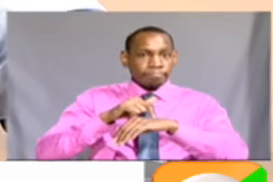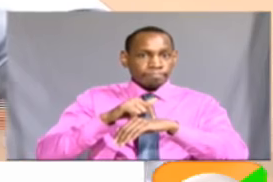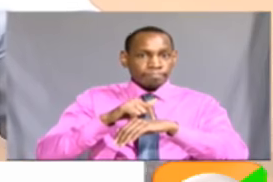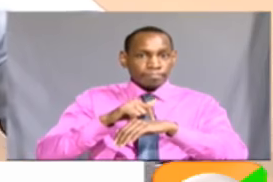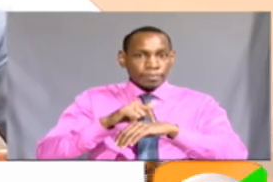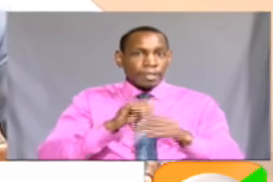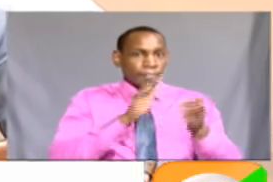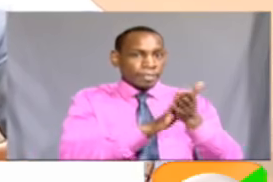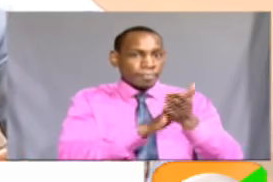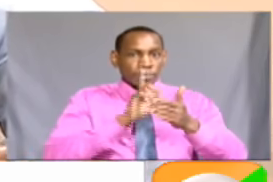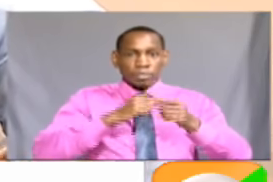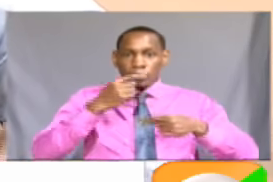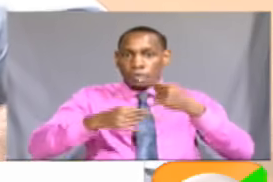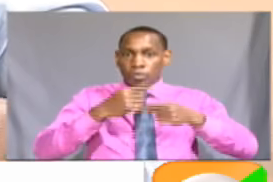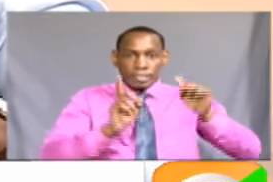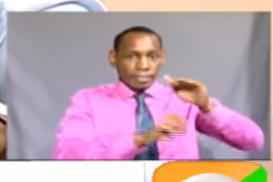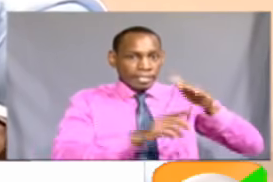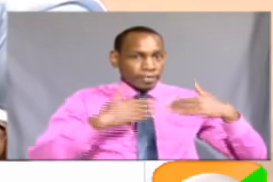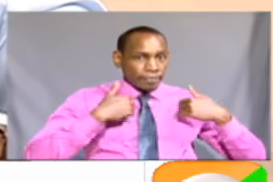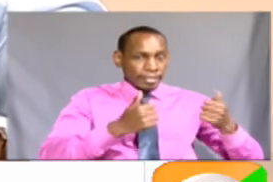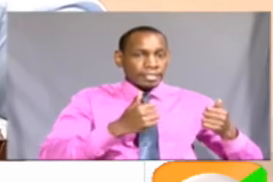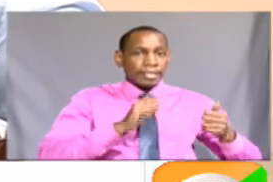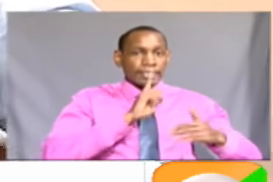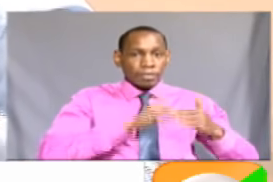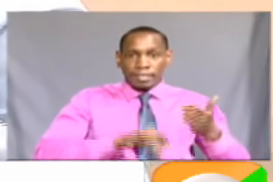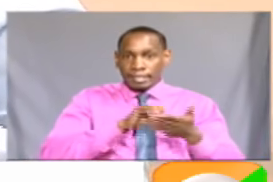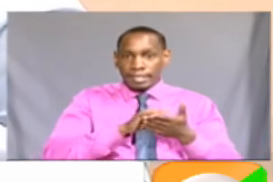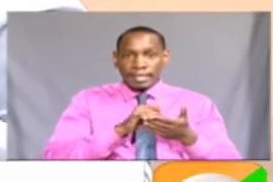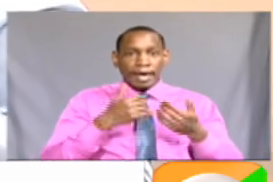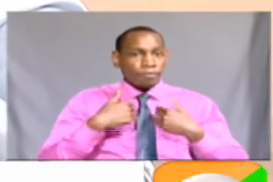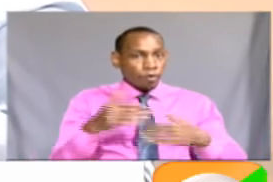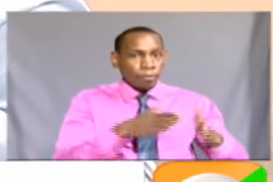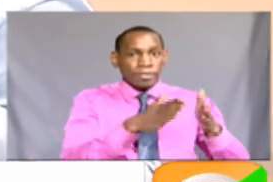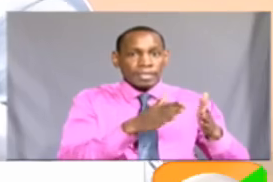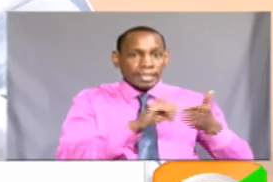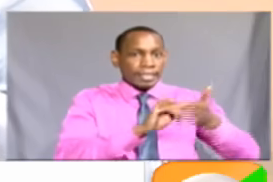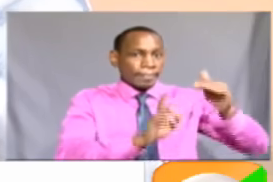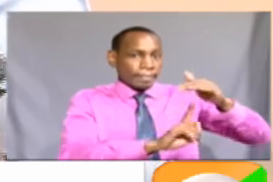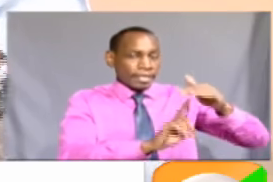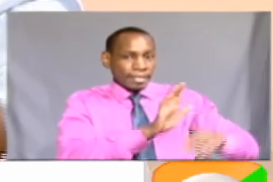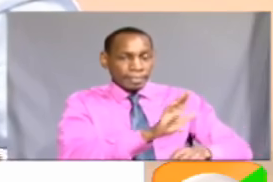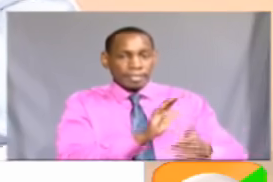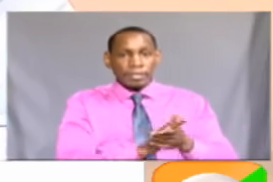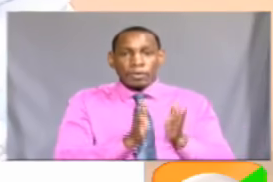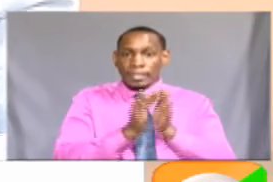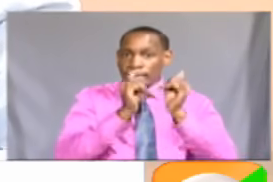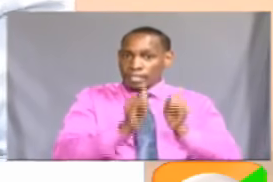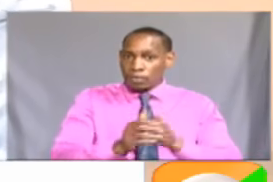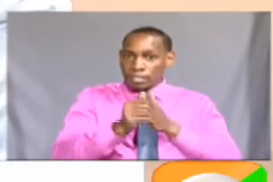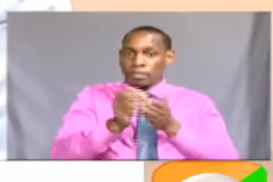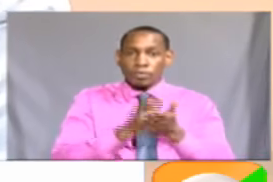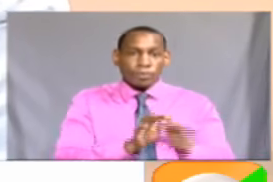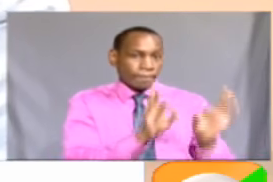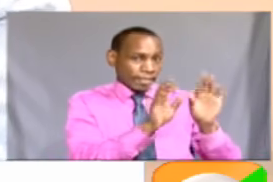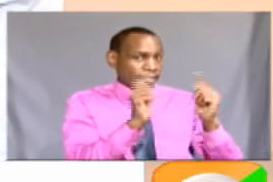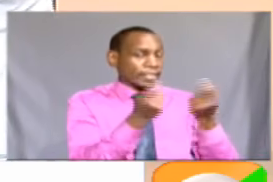more positive about what is going on there. We said that this is the opportunity for the ministry under the new leadership, and there's a